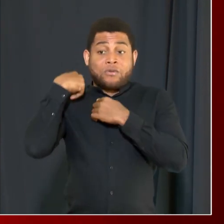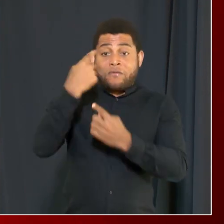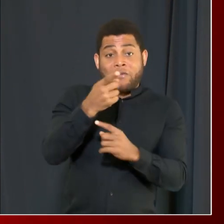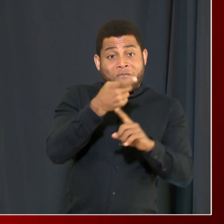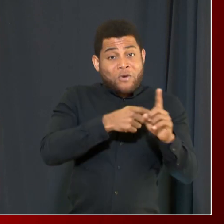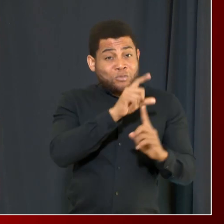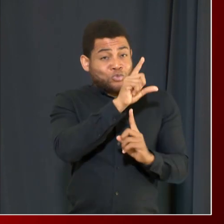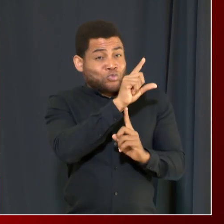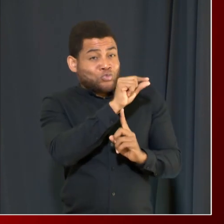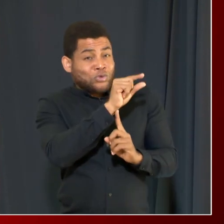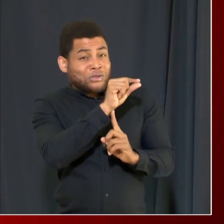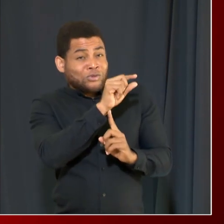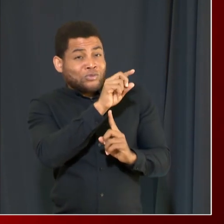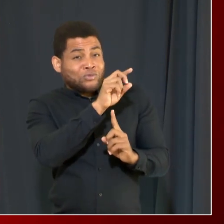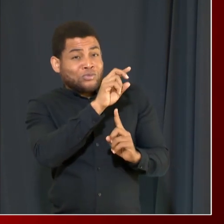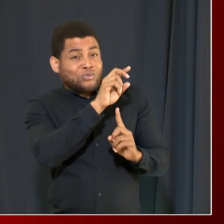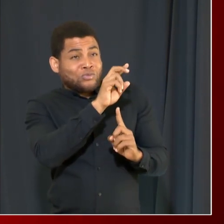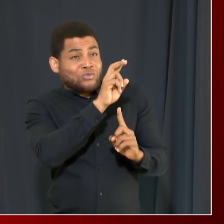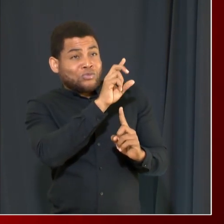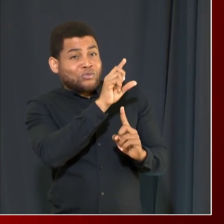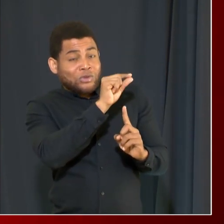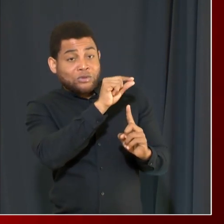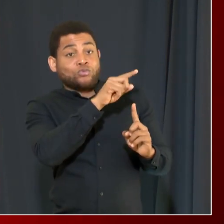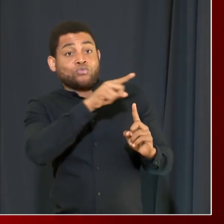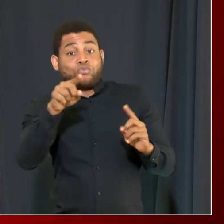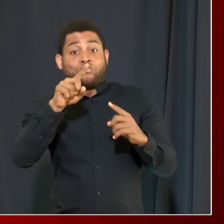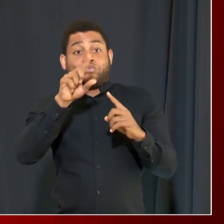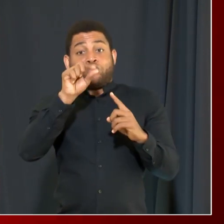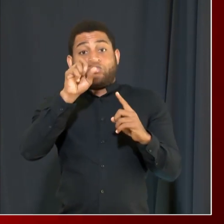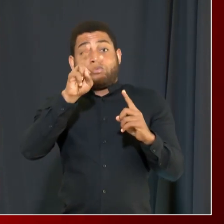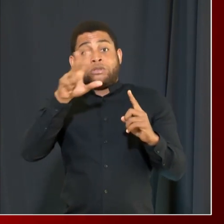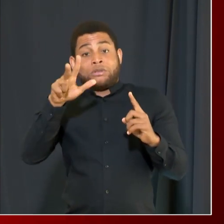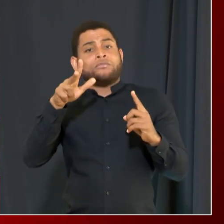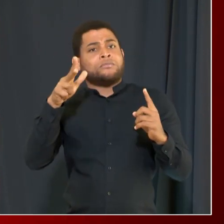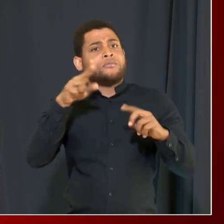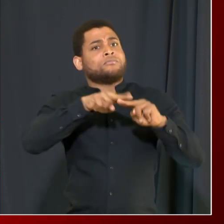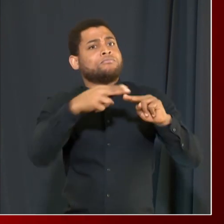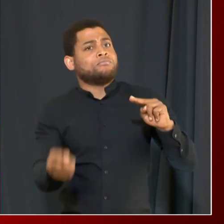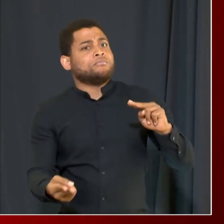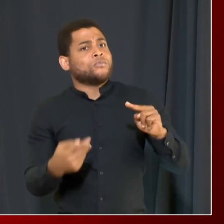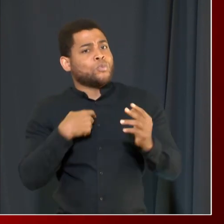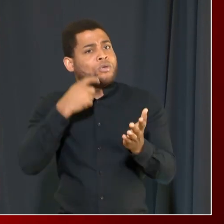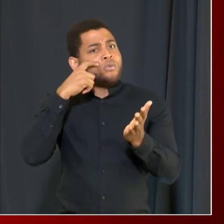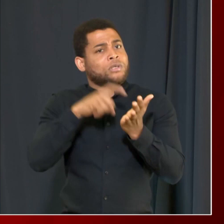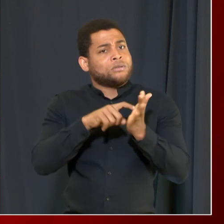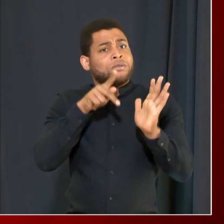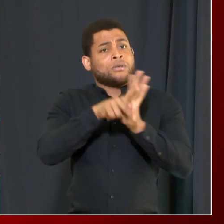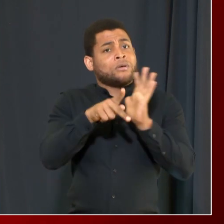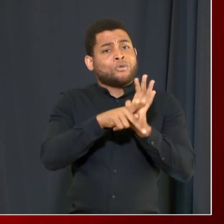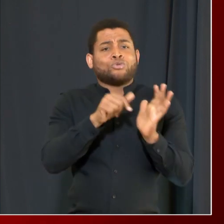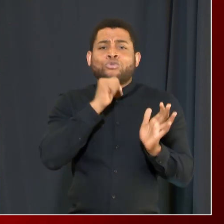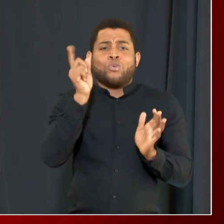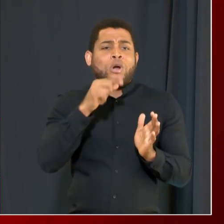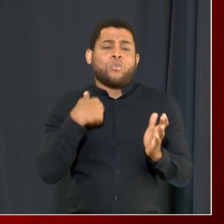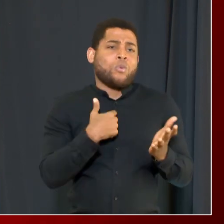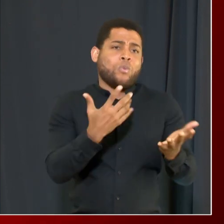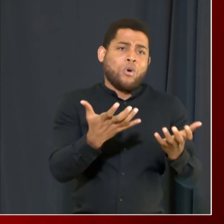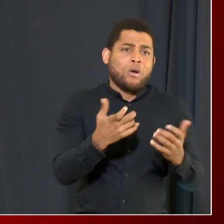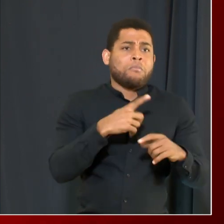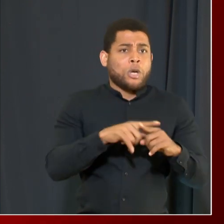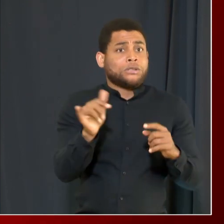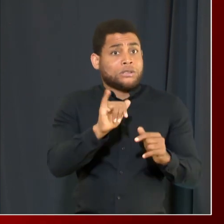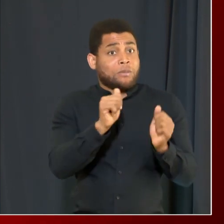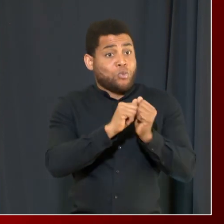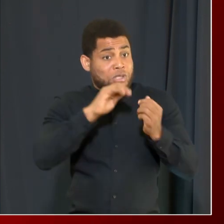2021 to 2022. And so absolutely, we recognize that homicide is not what we want it to be, but just like the cities that you're describing